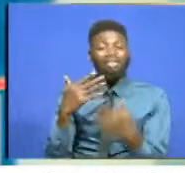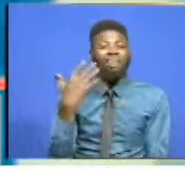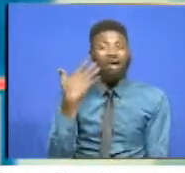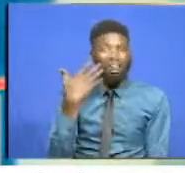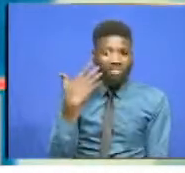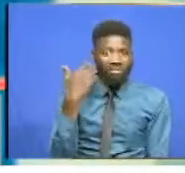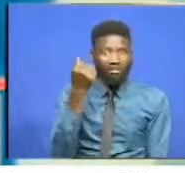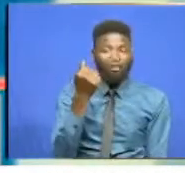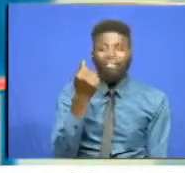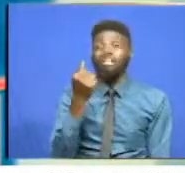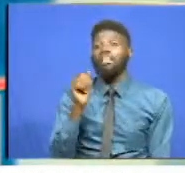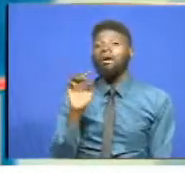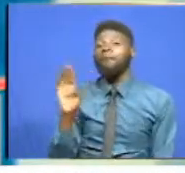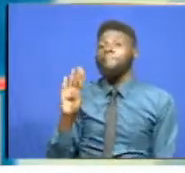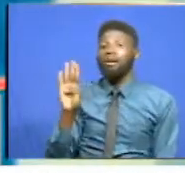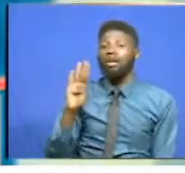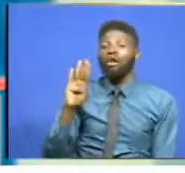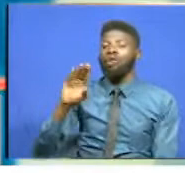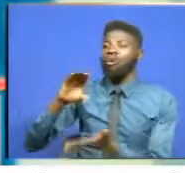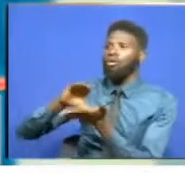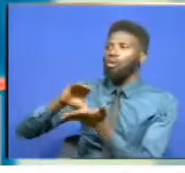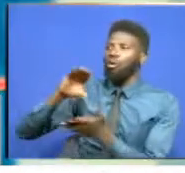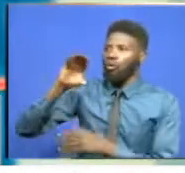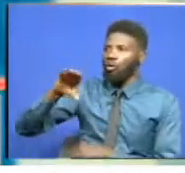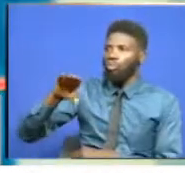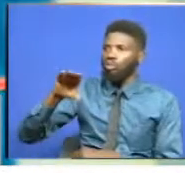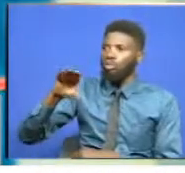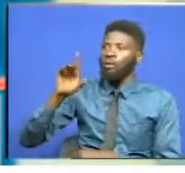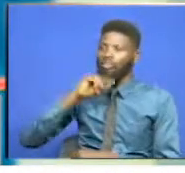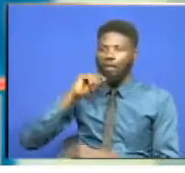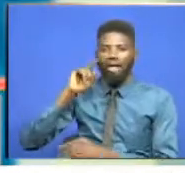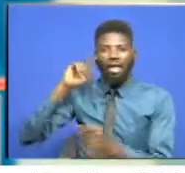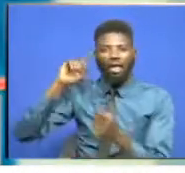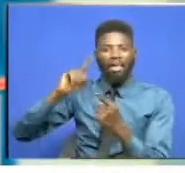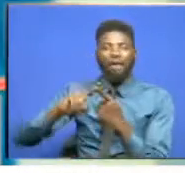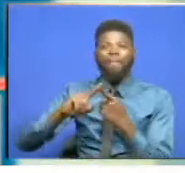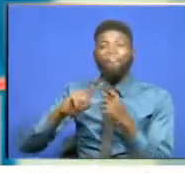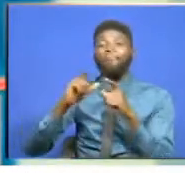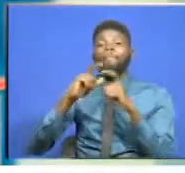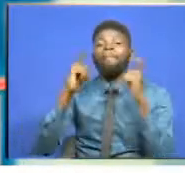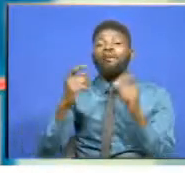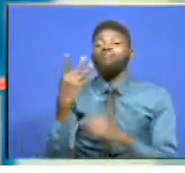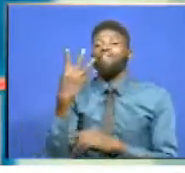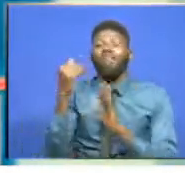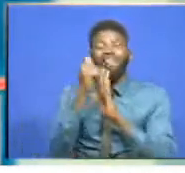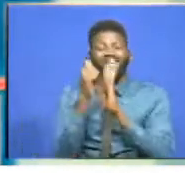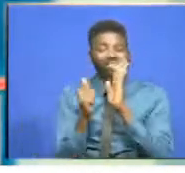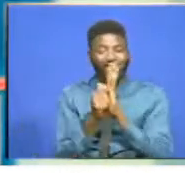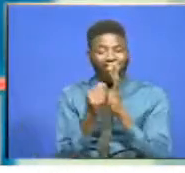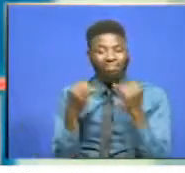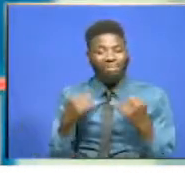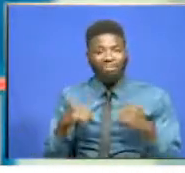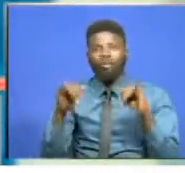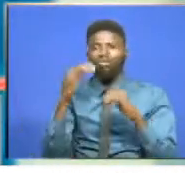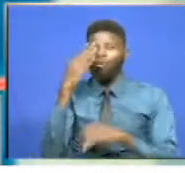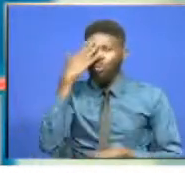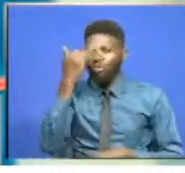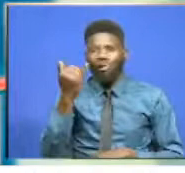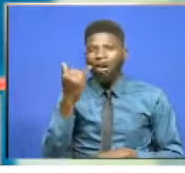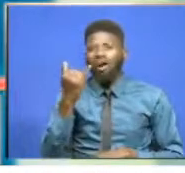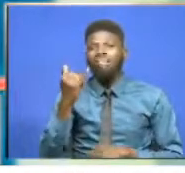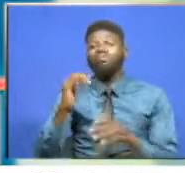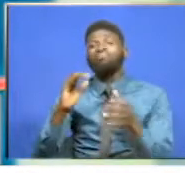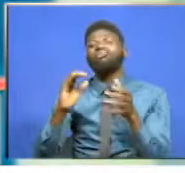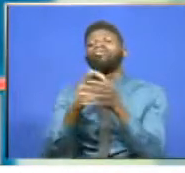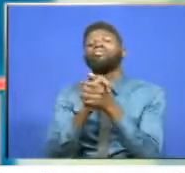been allocated to actualization of the Big Four, why would the ruling party be squabbling?